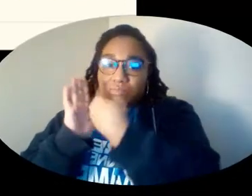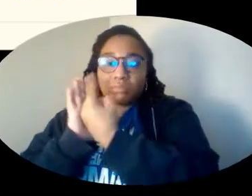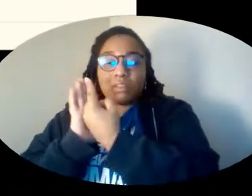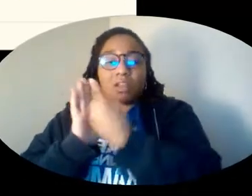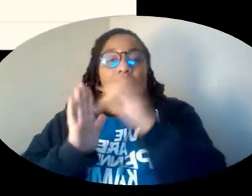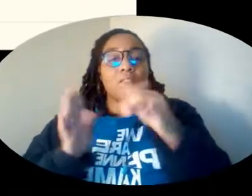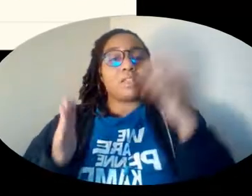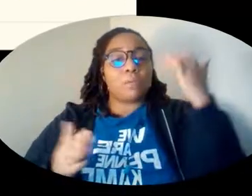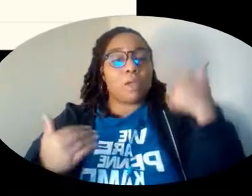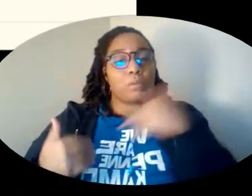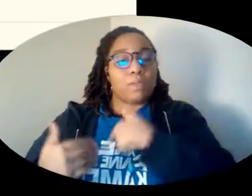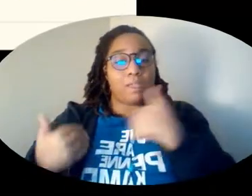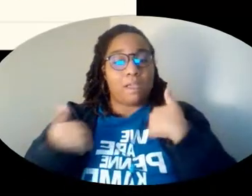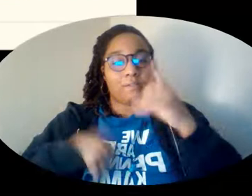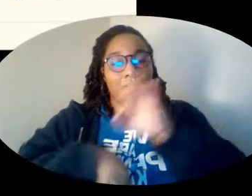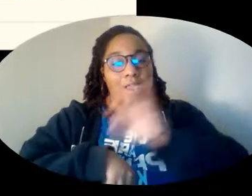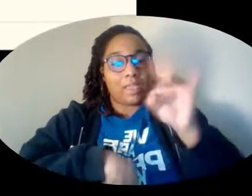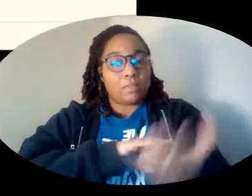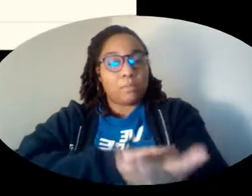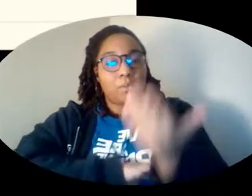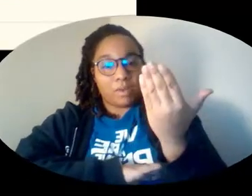8 o'clock in the morning